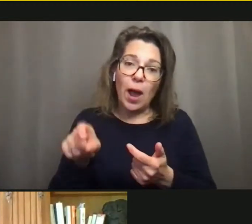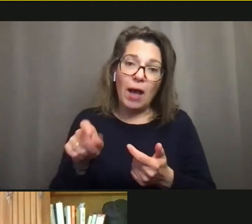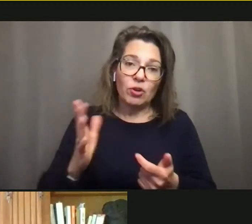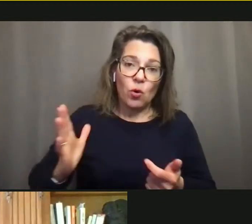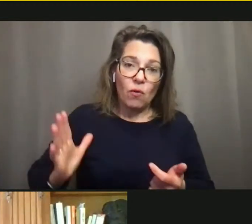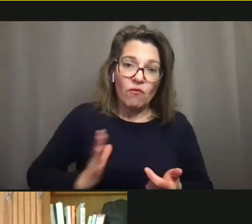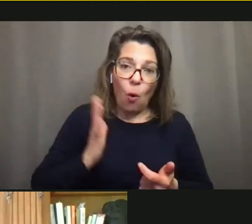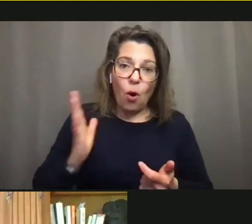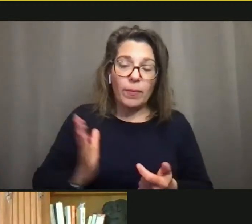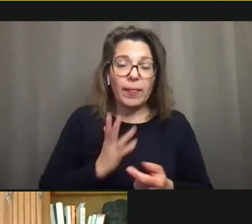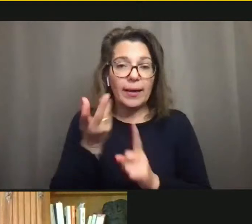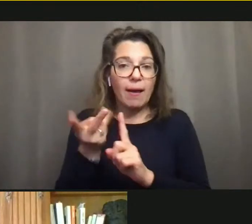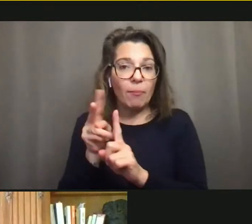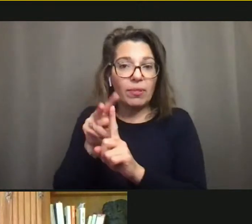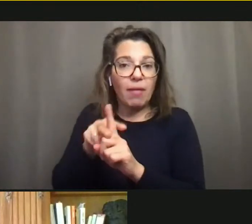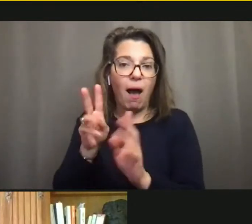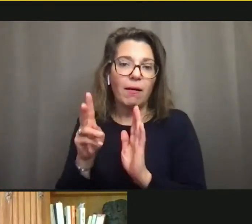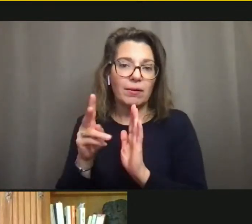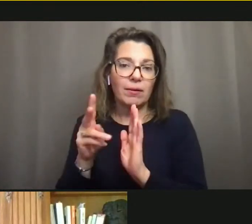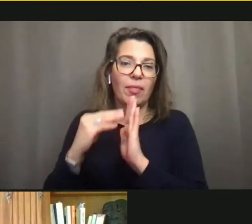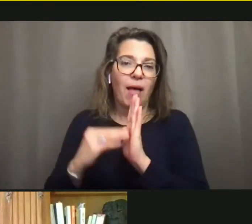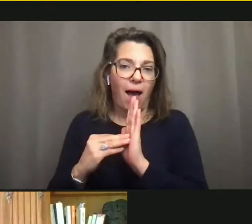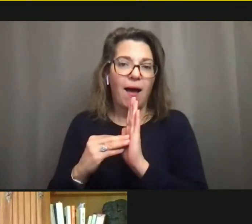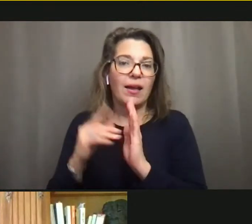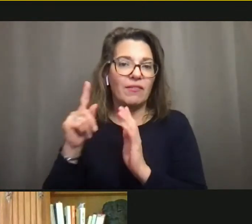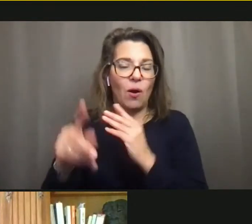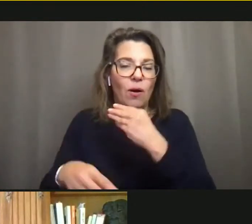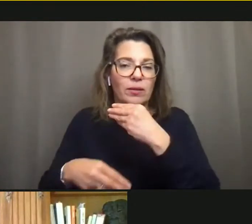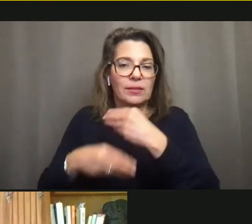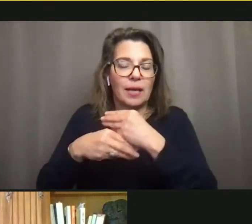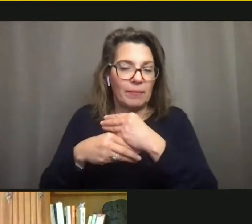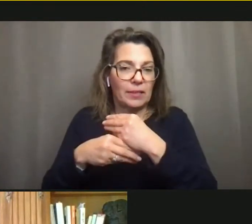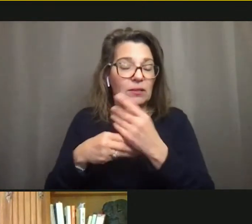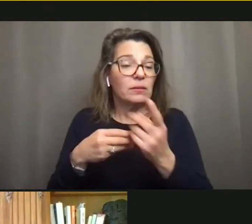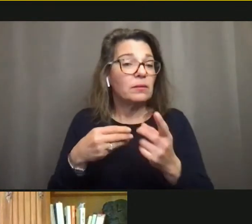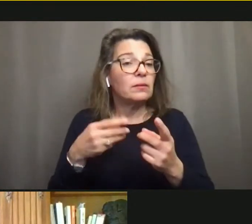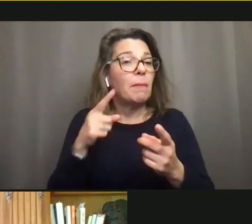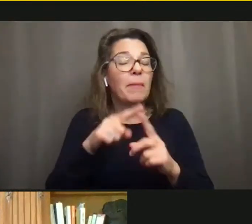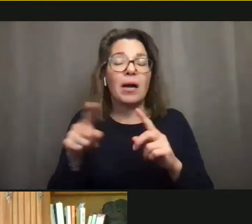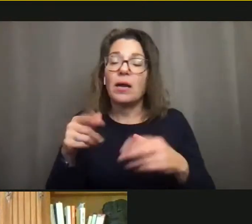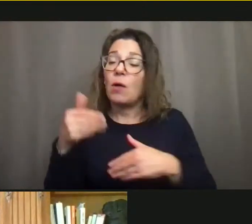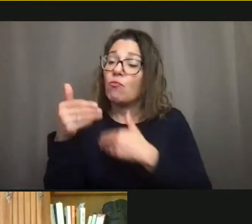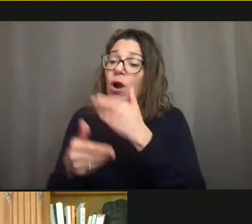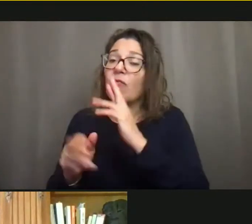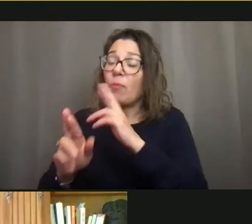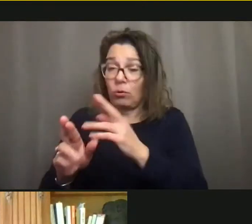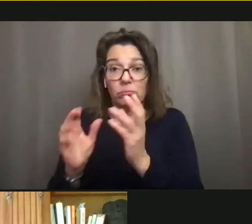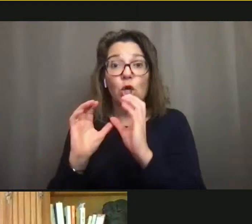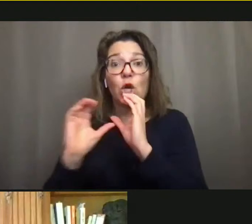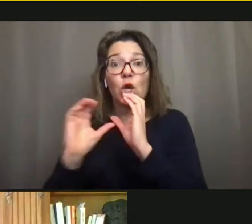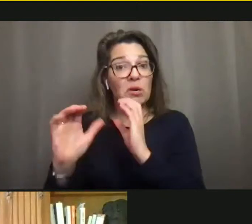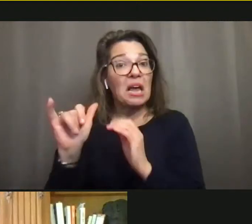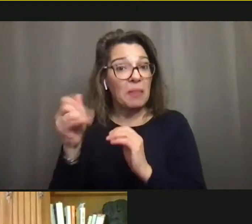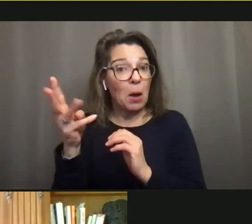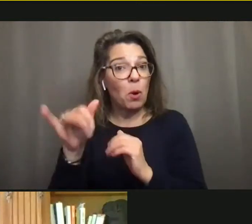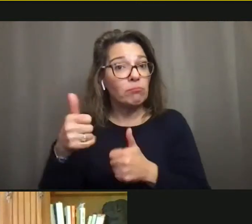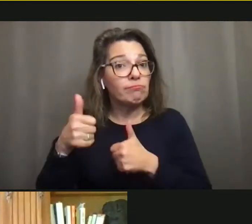formally apply for an administrative supplement. But a progress report is a fantastic way to communicate that